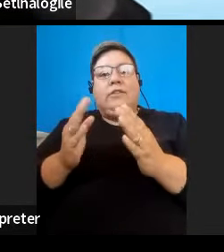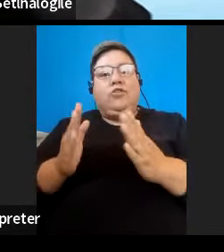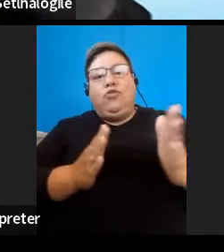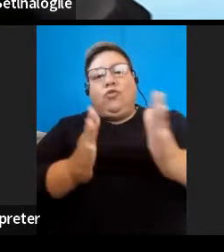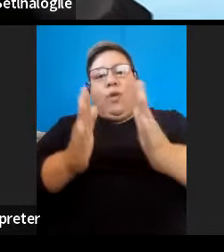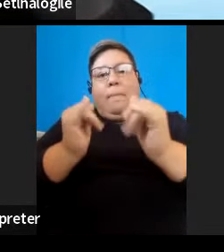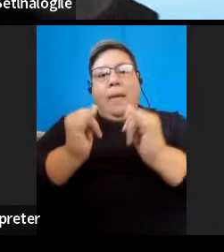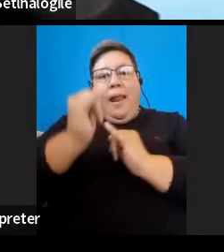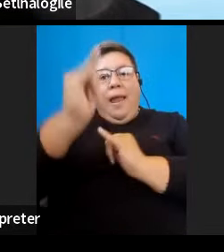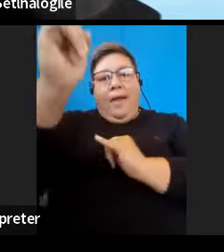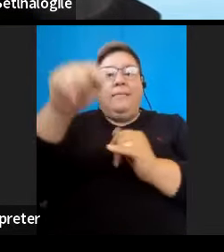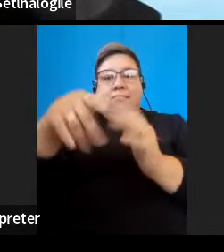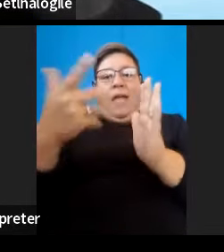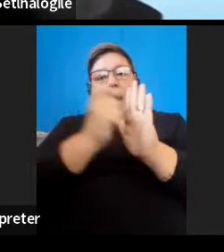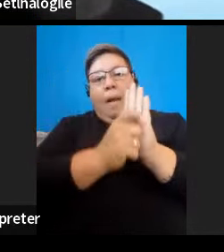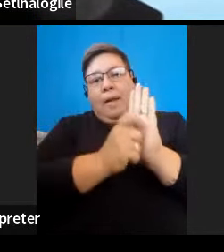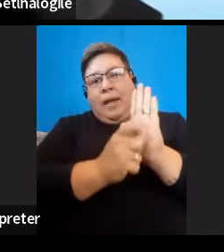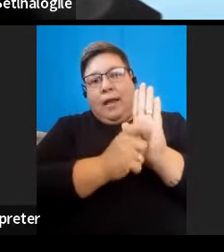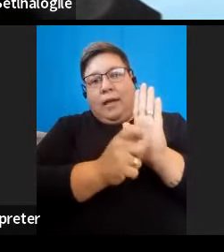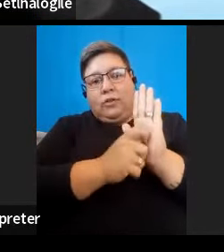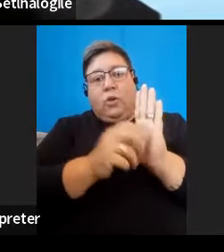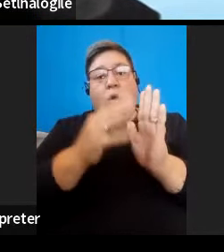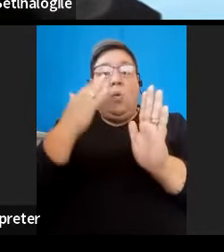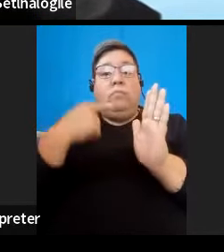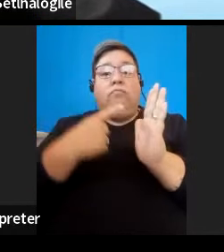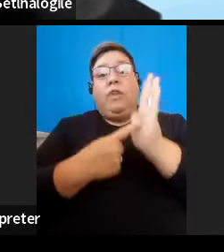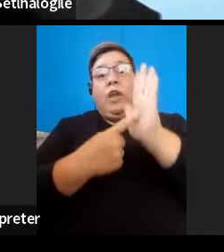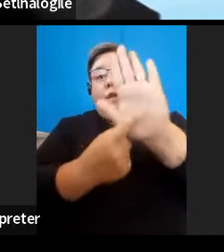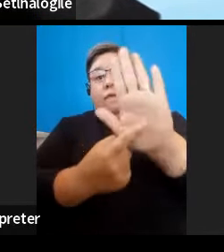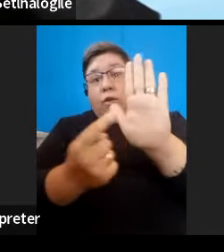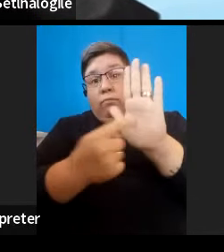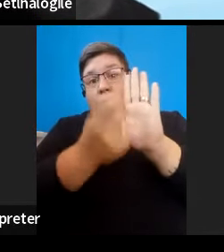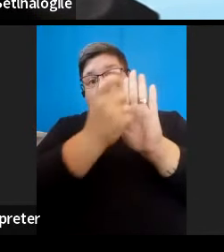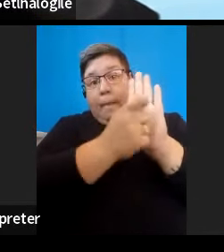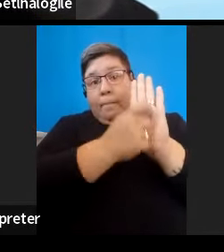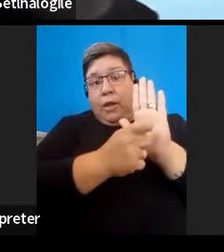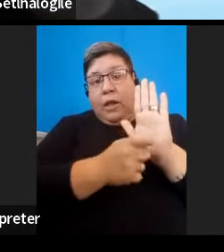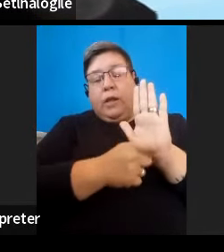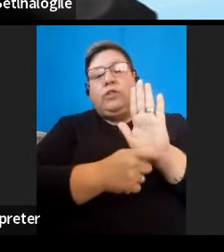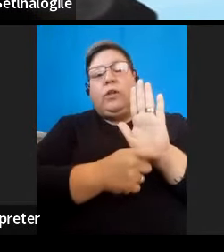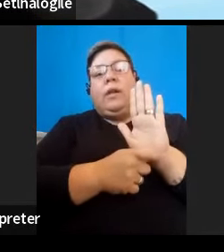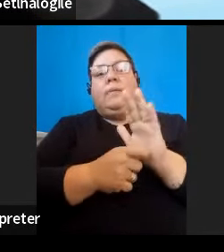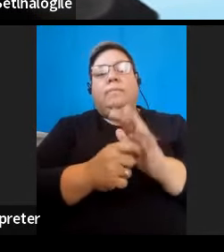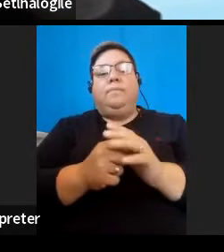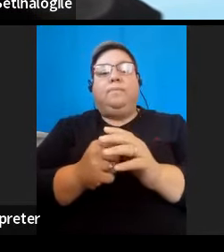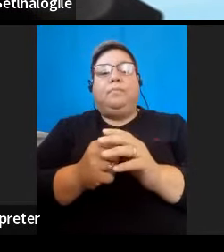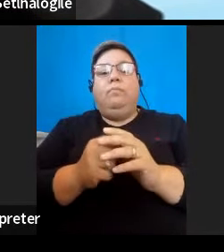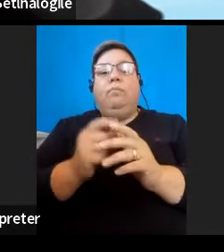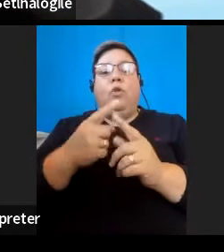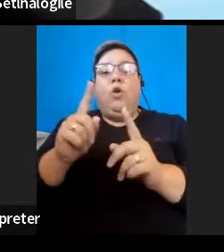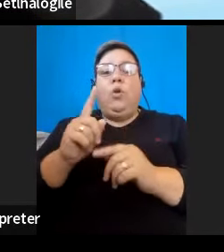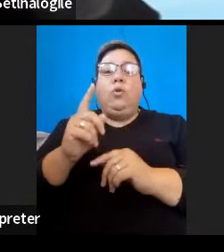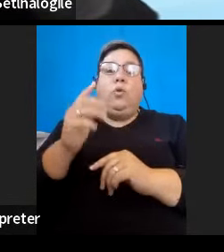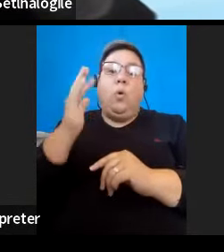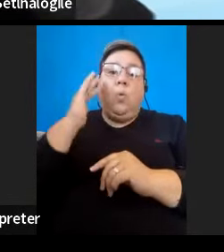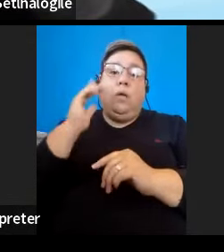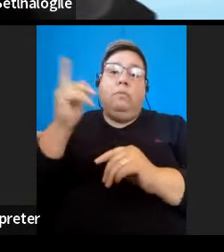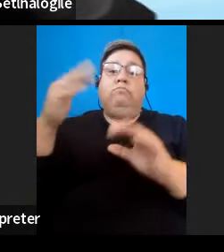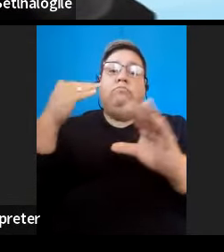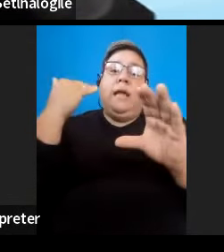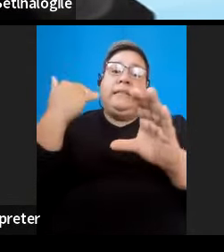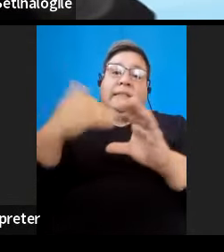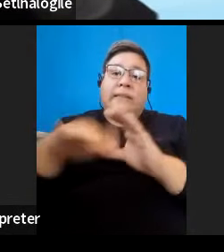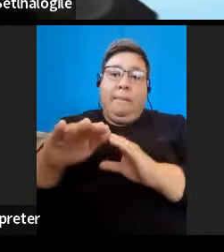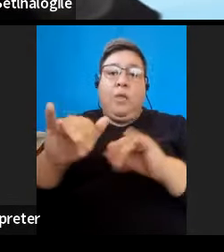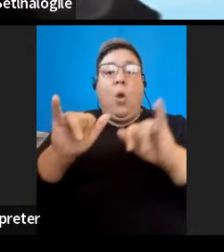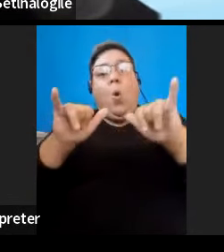application process. Now, when we're referring to the application process, ladies and gentlemen, it's not a matter of a client submitting an application and then